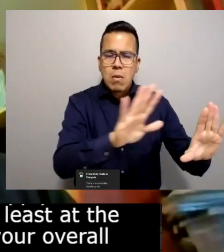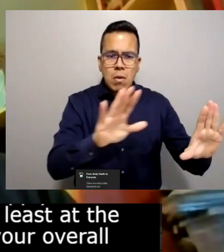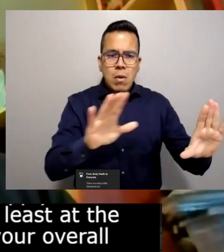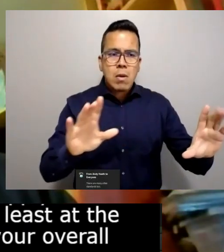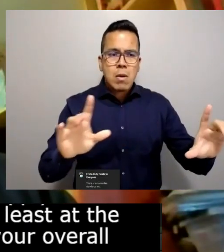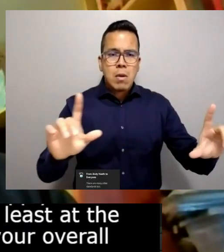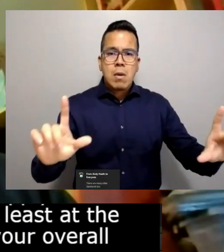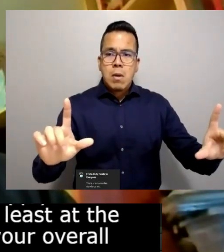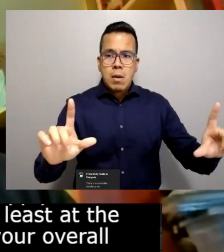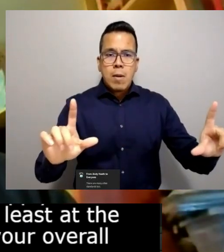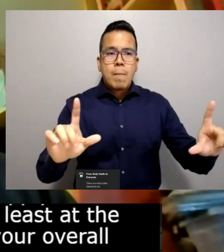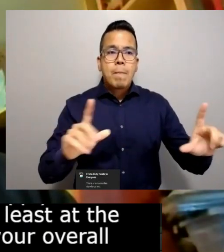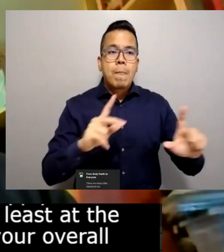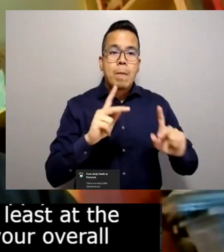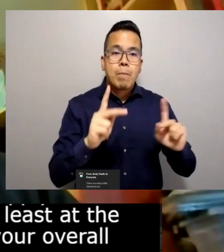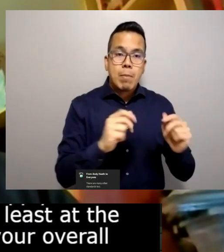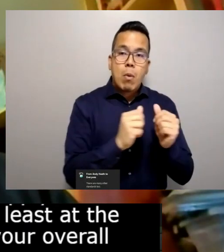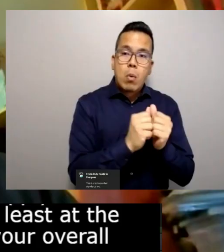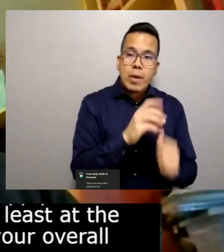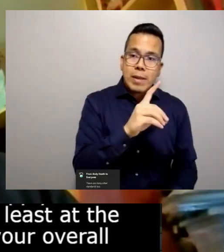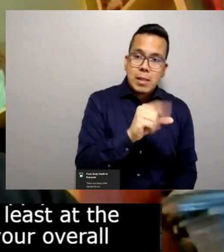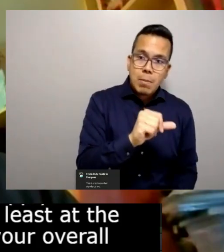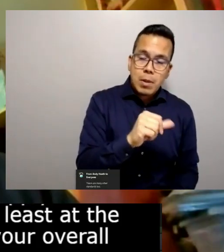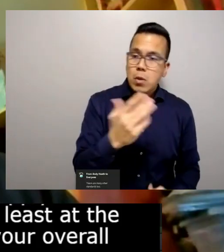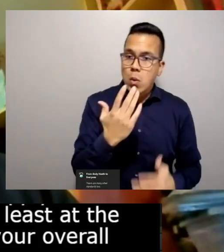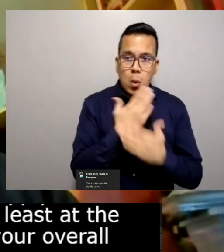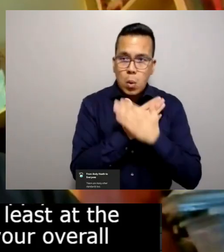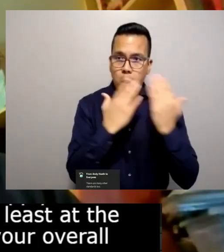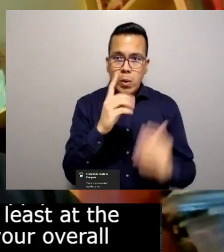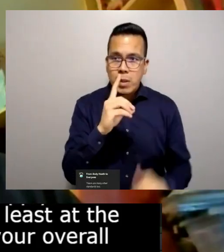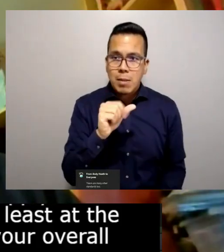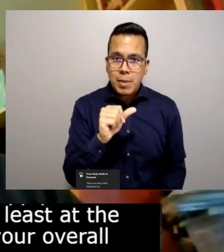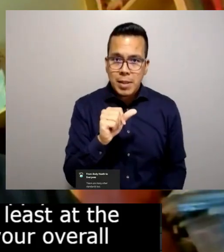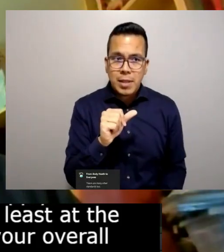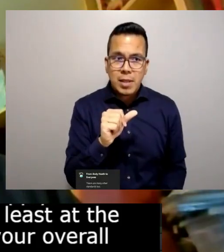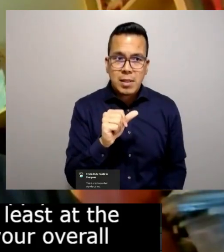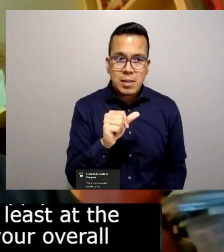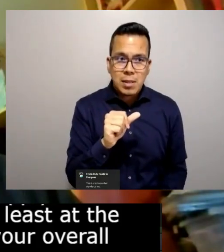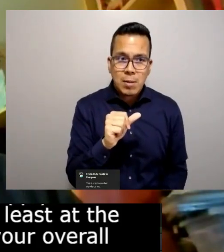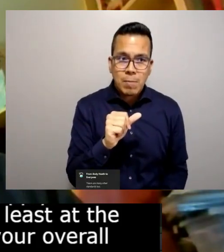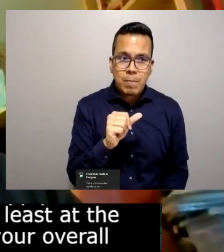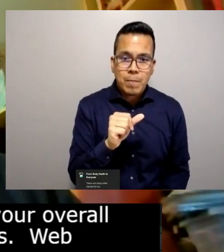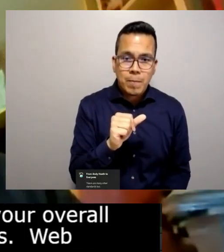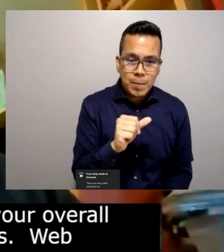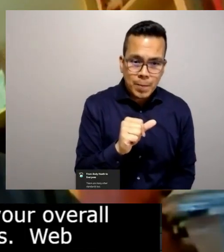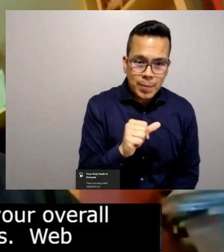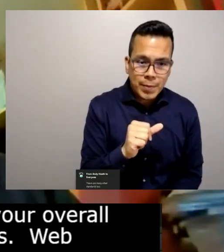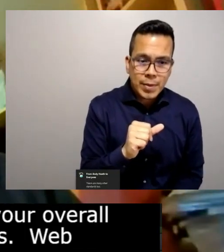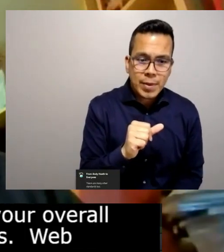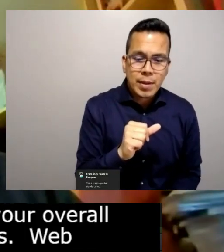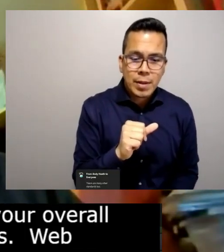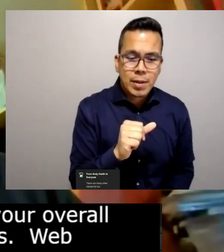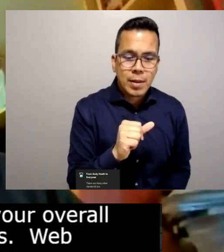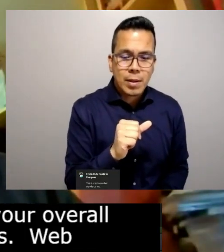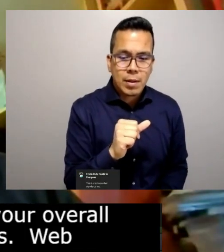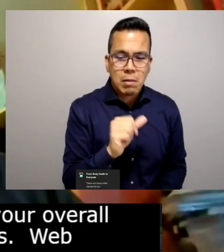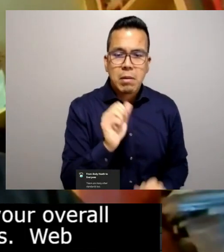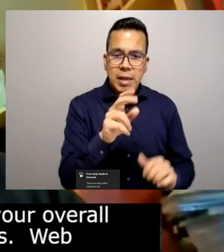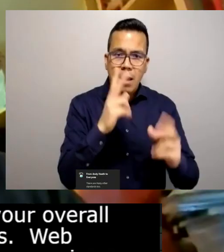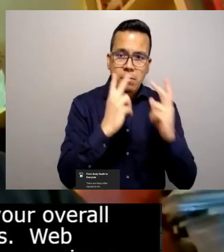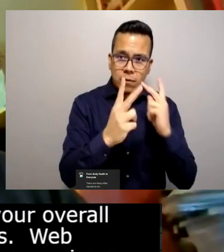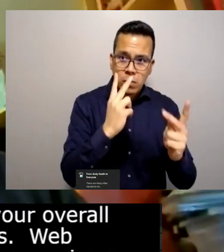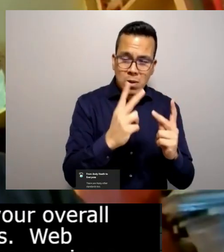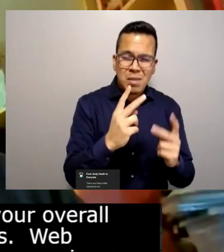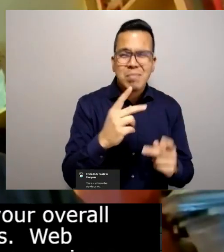people without disabilities. Web designers sometimes get frustrated because it does require a little extra thought,